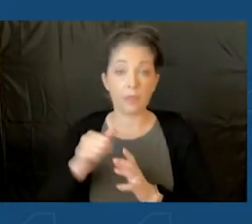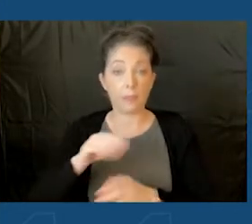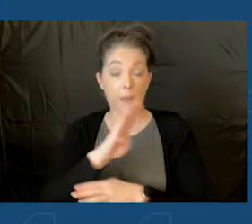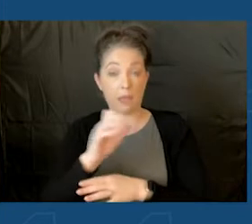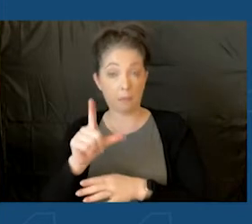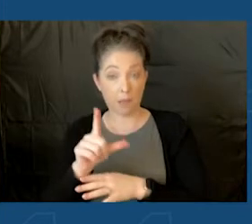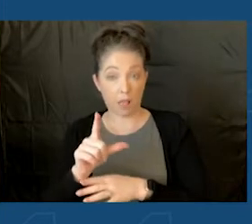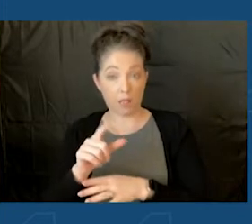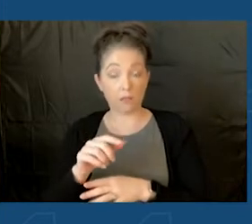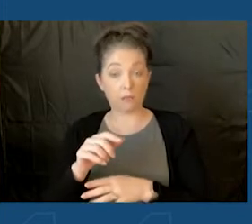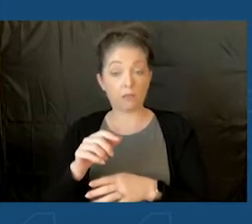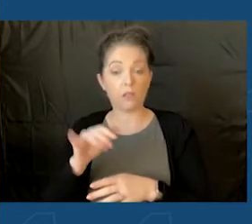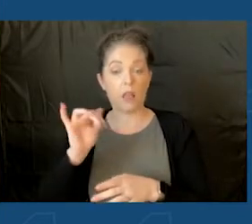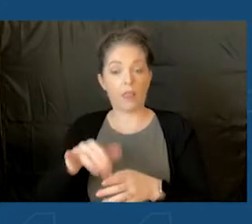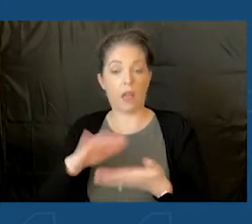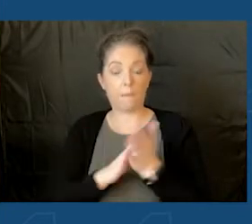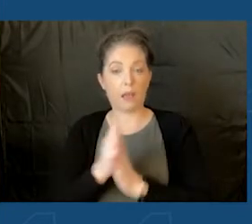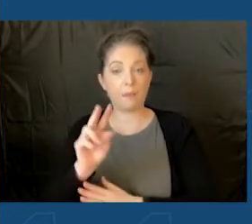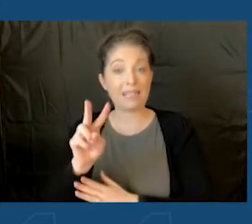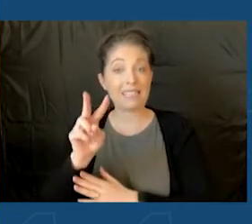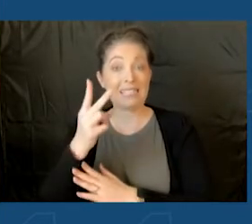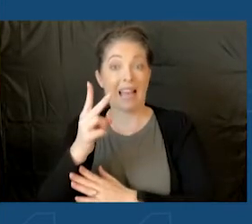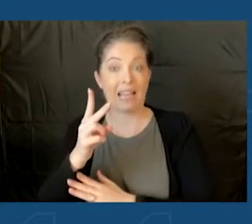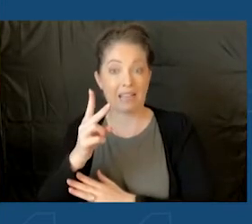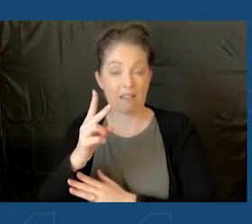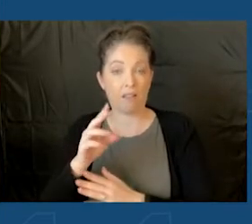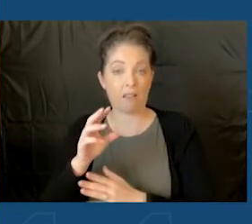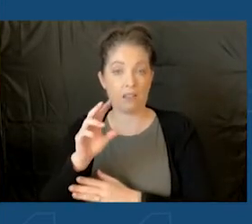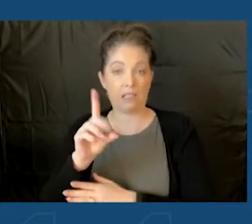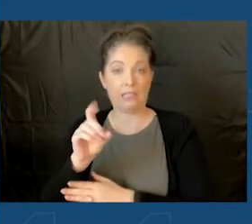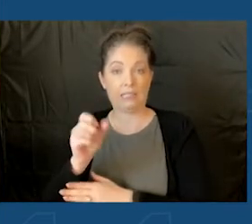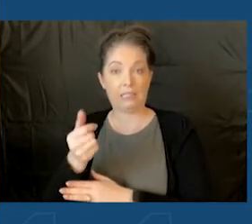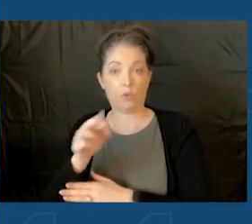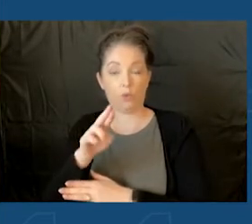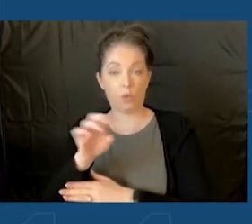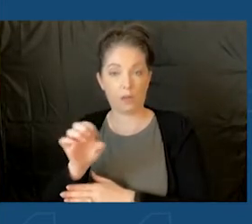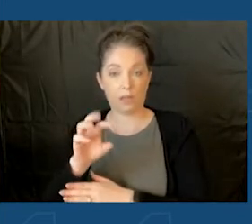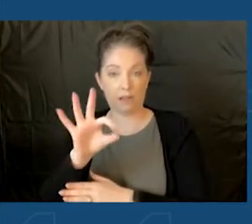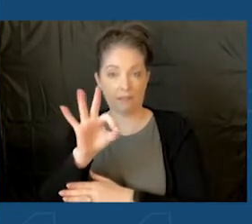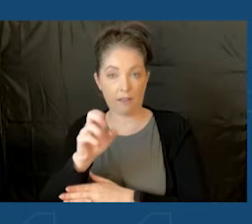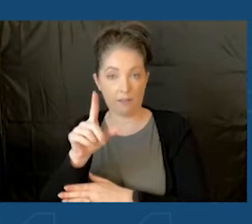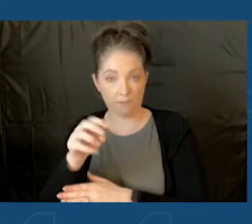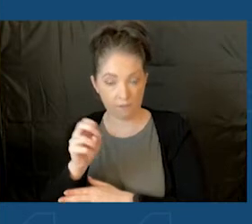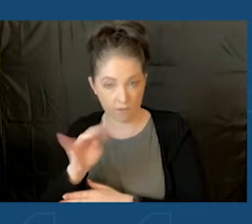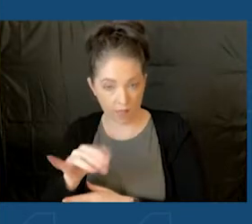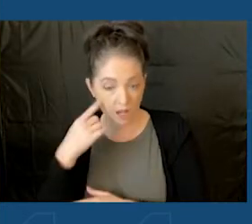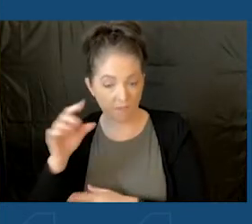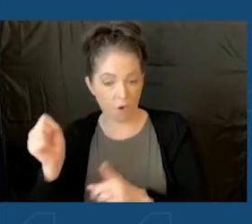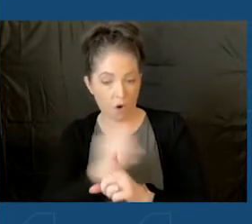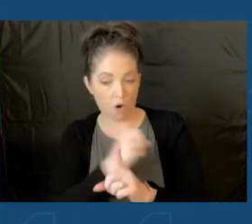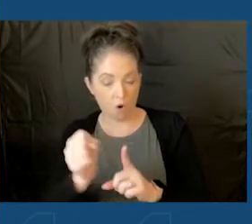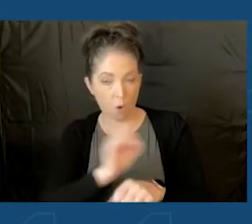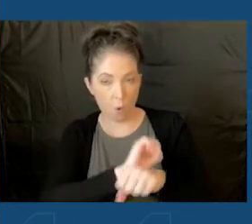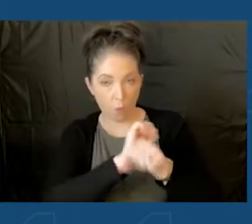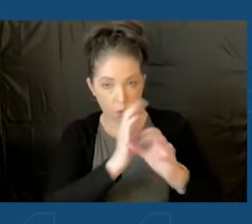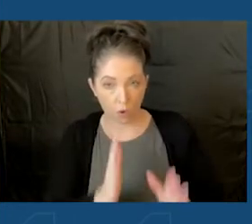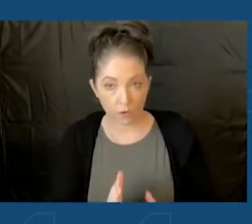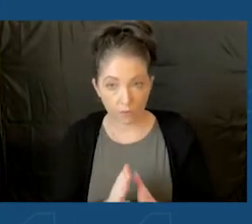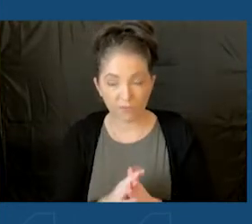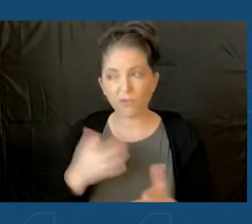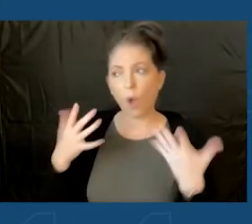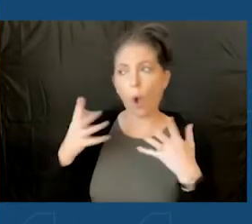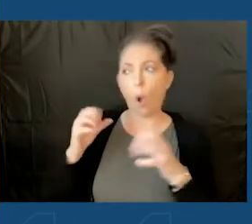second-degree felony to assault a transit worker. Existing laws had already protected train and bus conductors and operators,